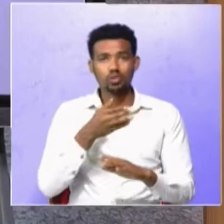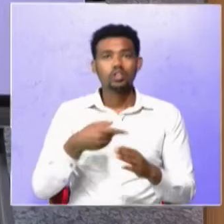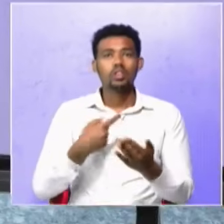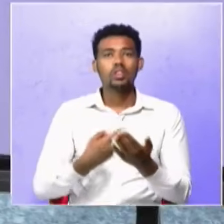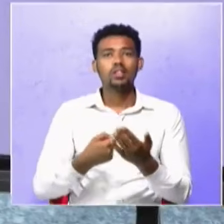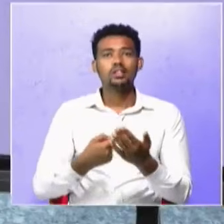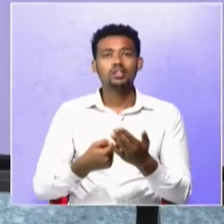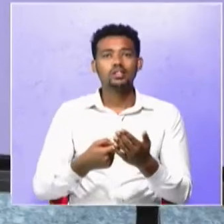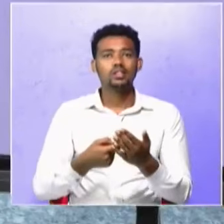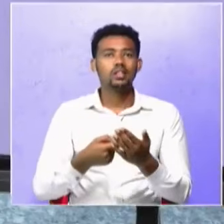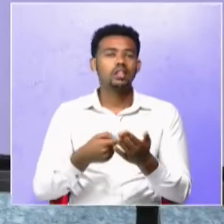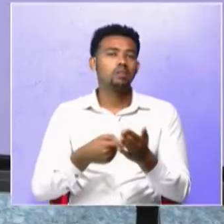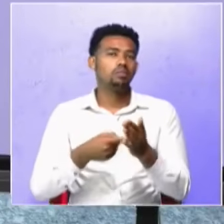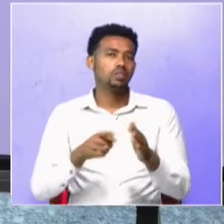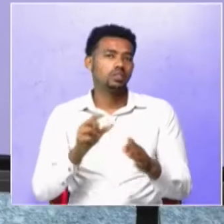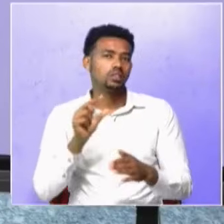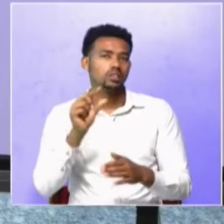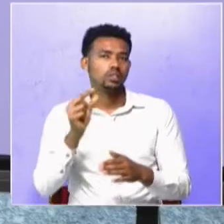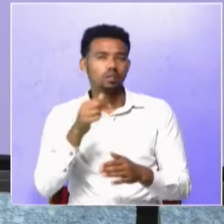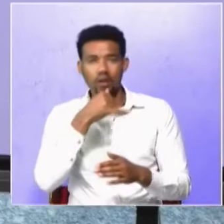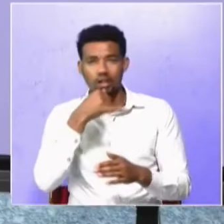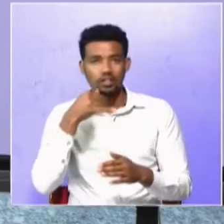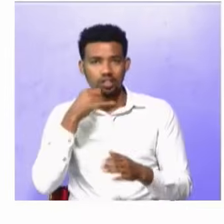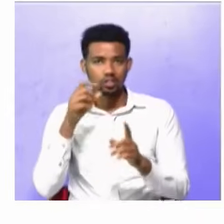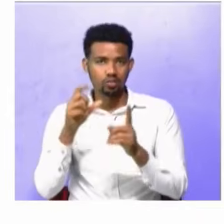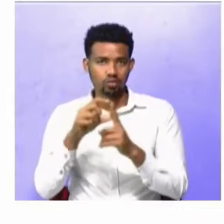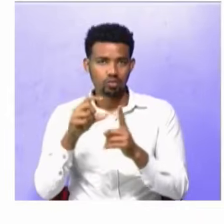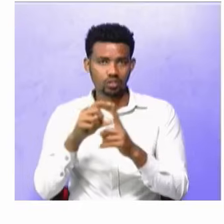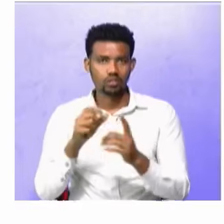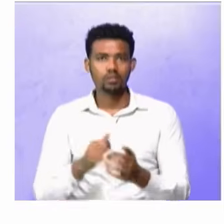mention some adjective words.